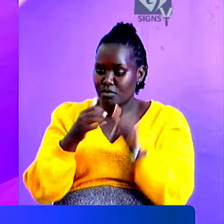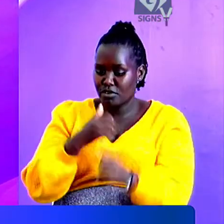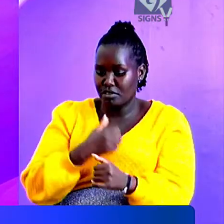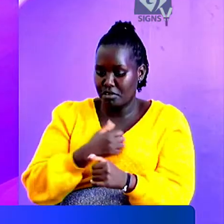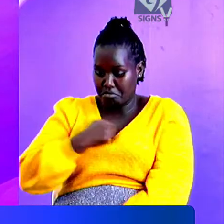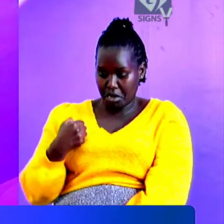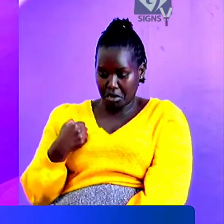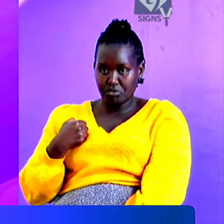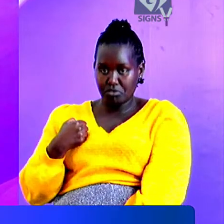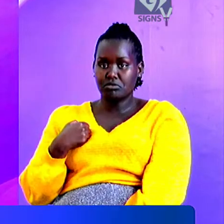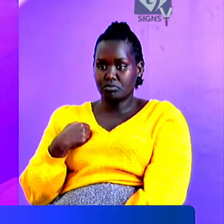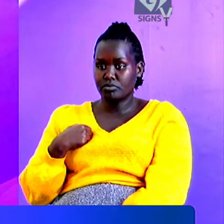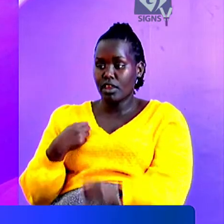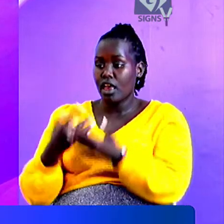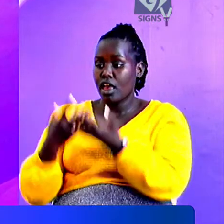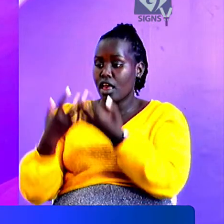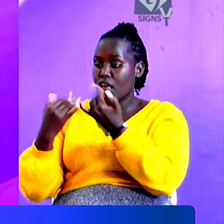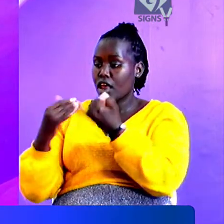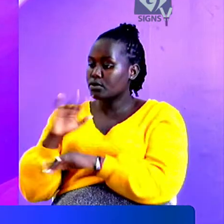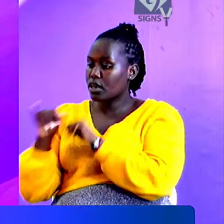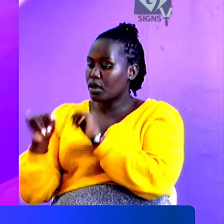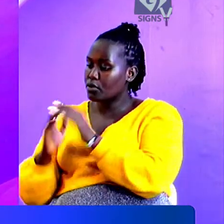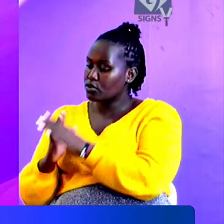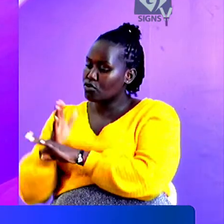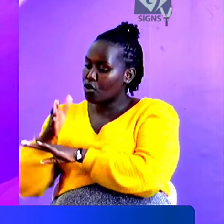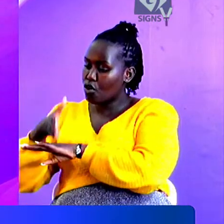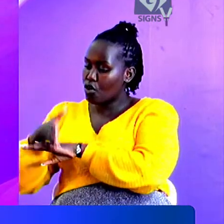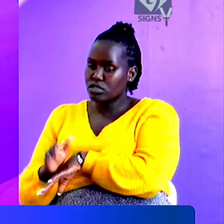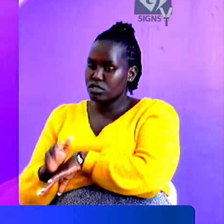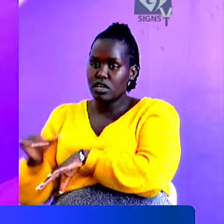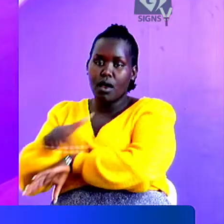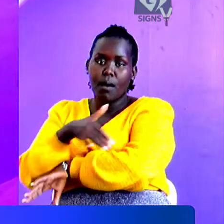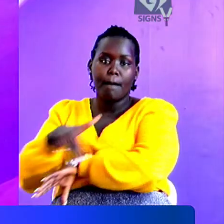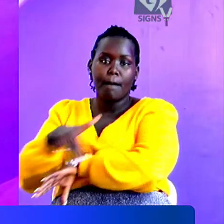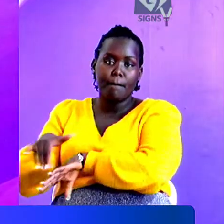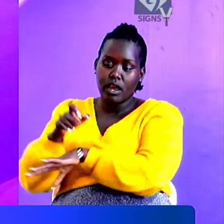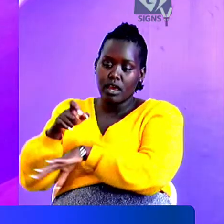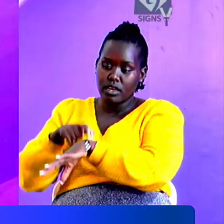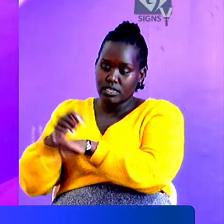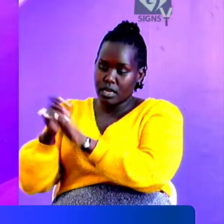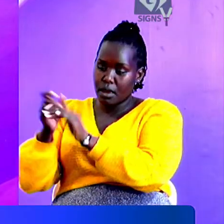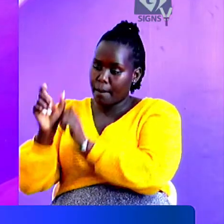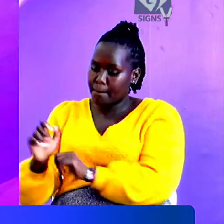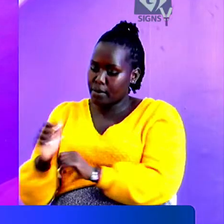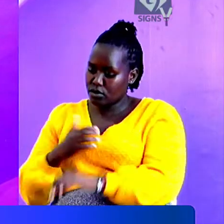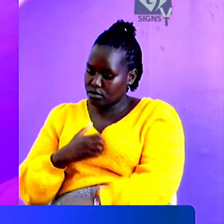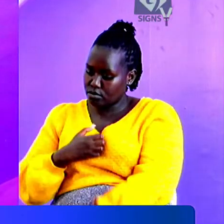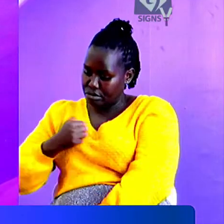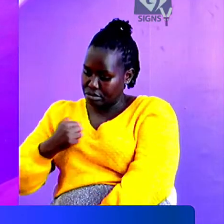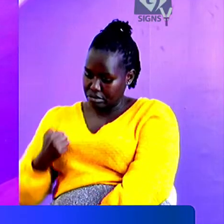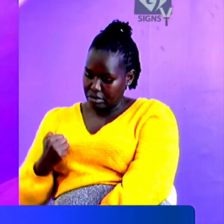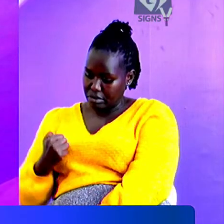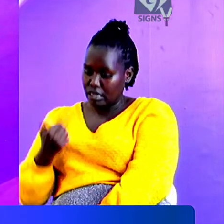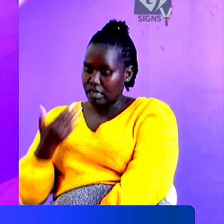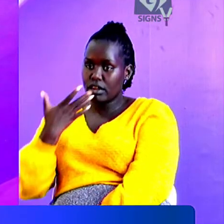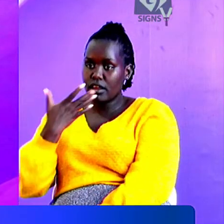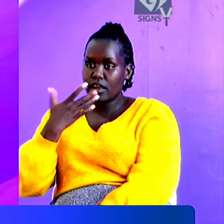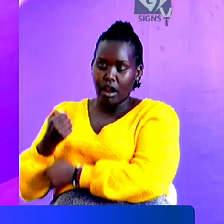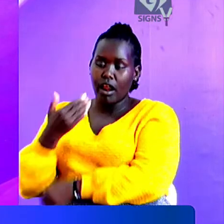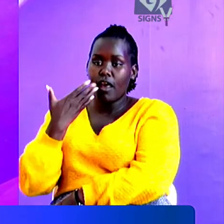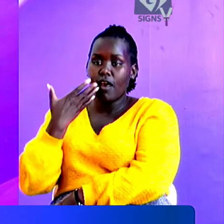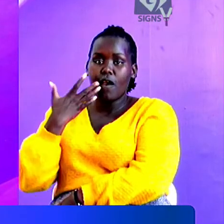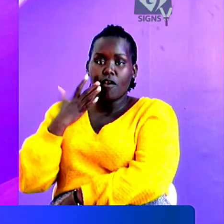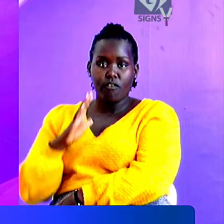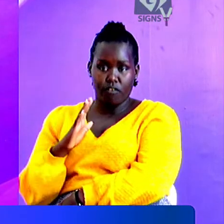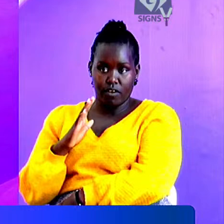cross-border, yes, abductions. You see, the moment someone has been abducted, and it's